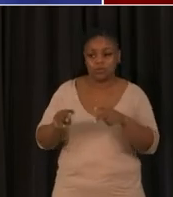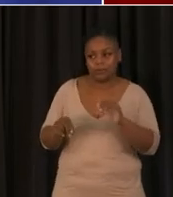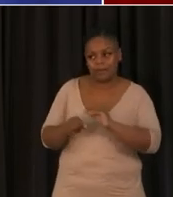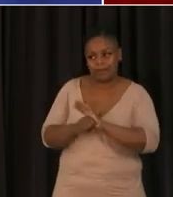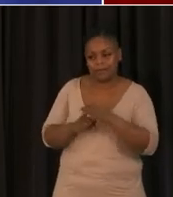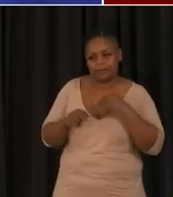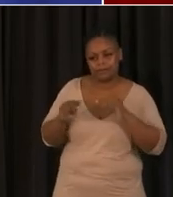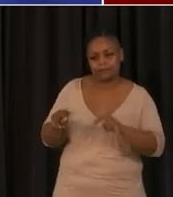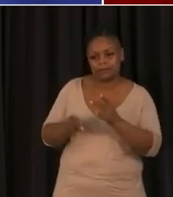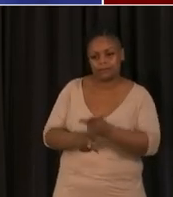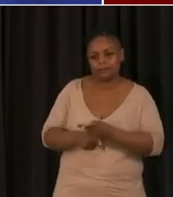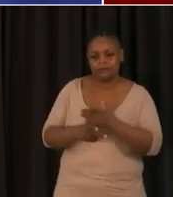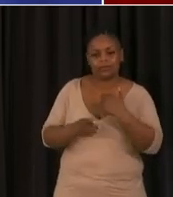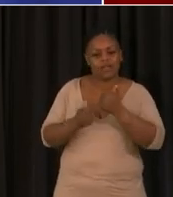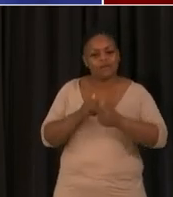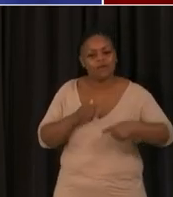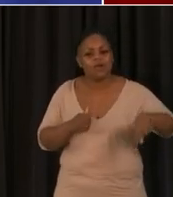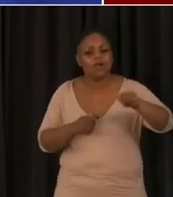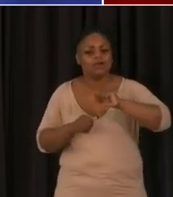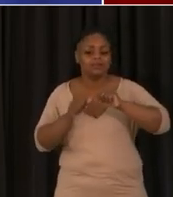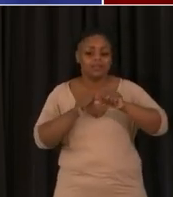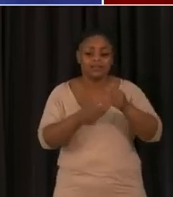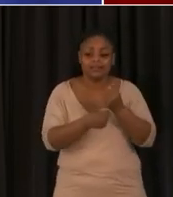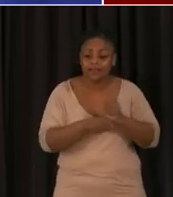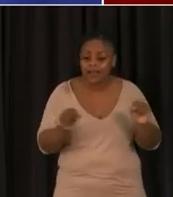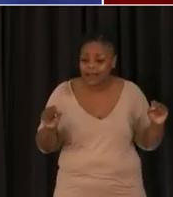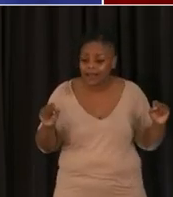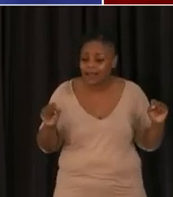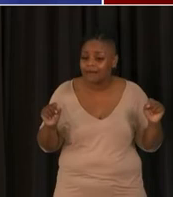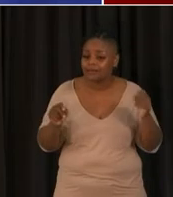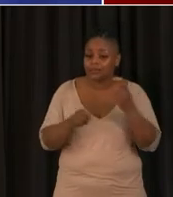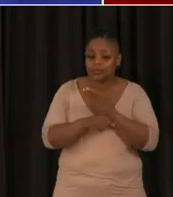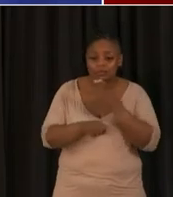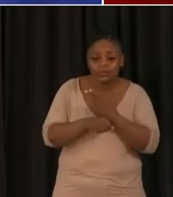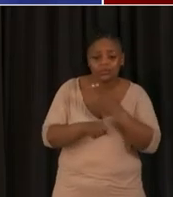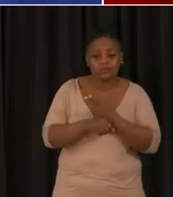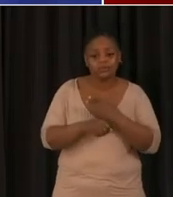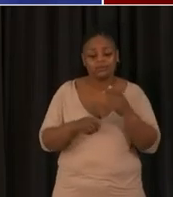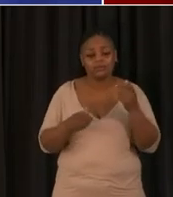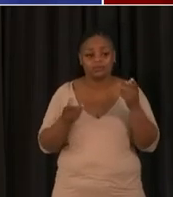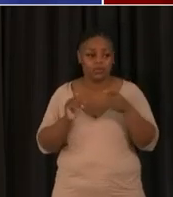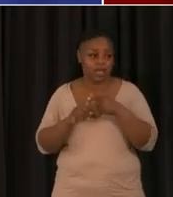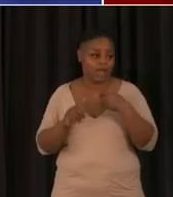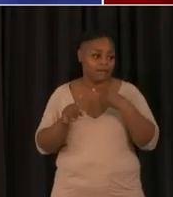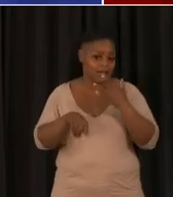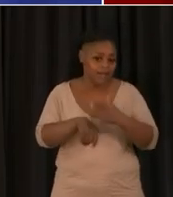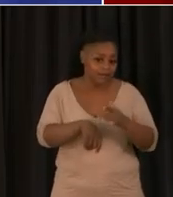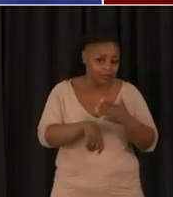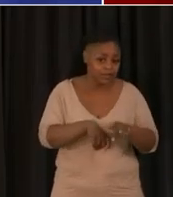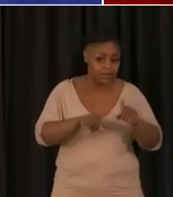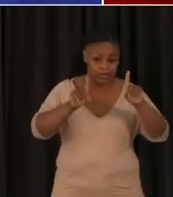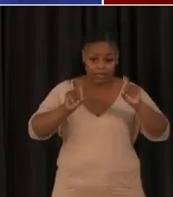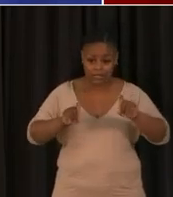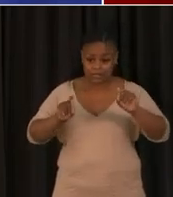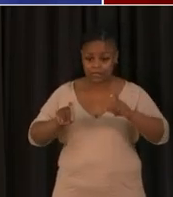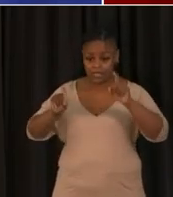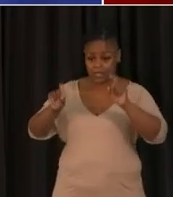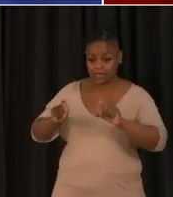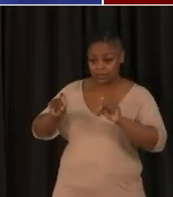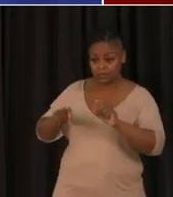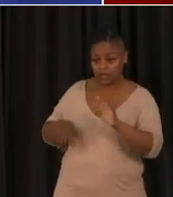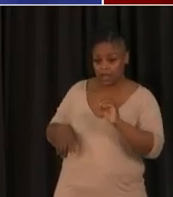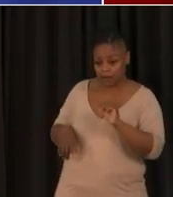$125 per pay period. You can save as much as you can afford, and, just depending on what your goal is. I started